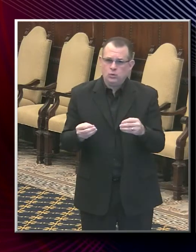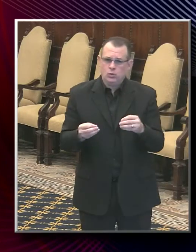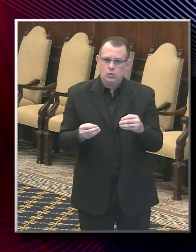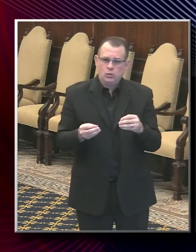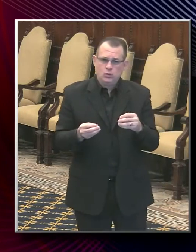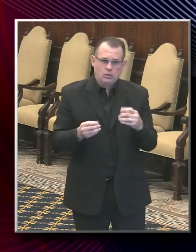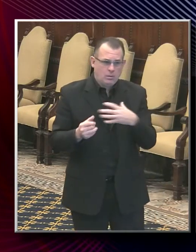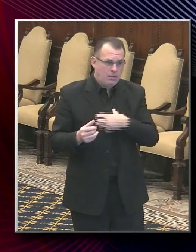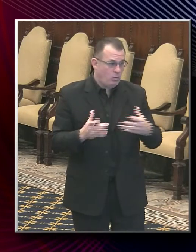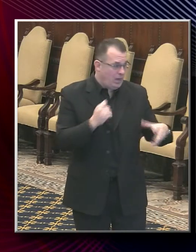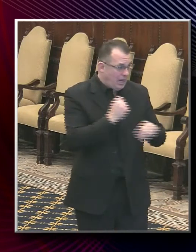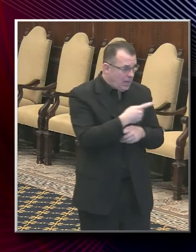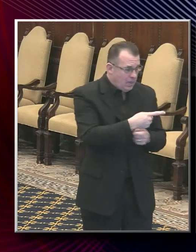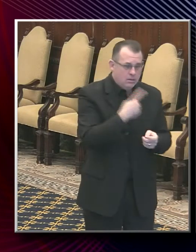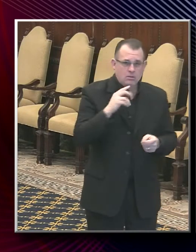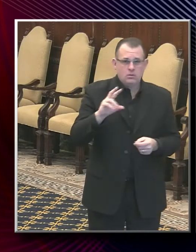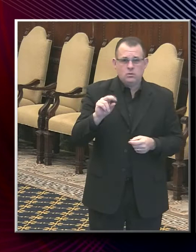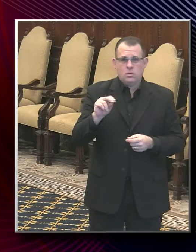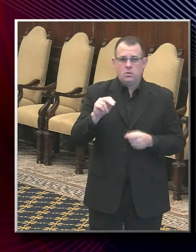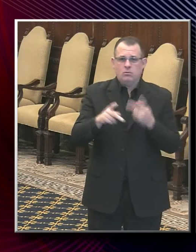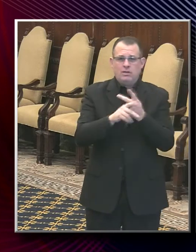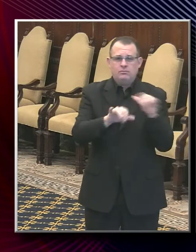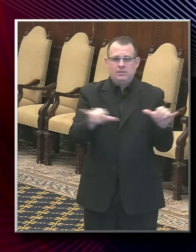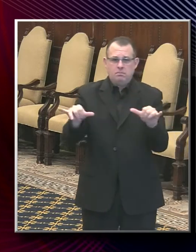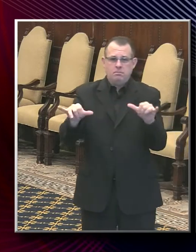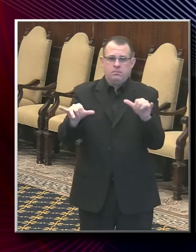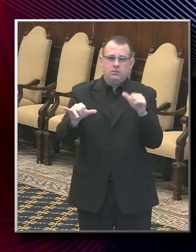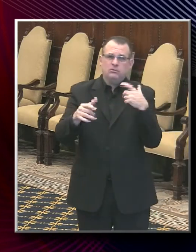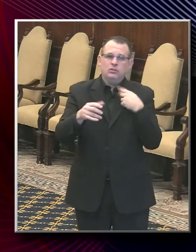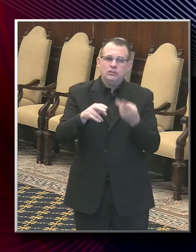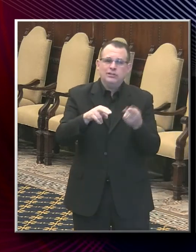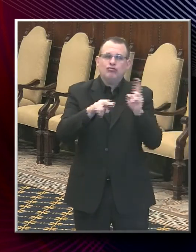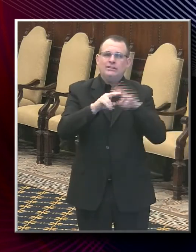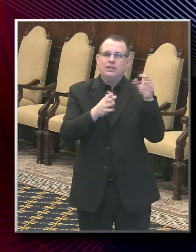of, no. Yeah. Thanks very much.